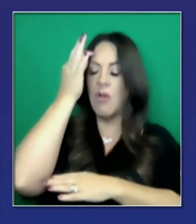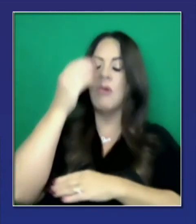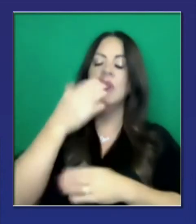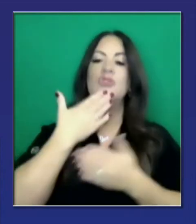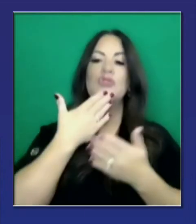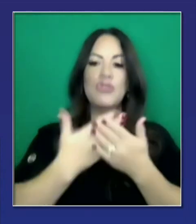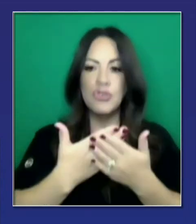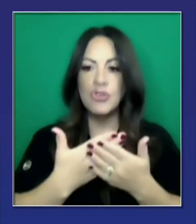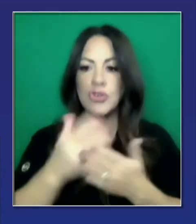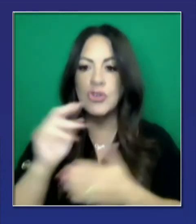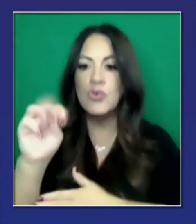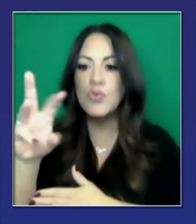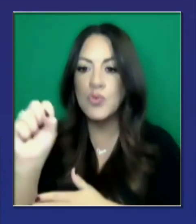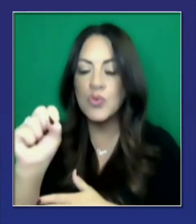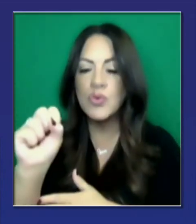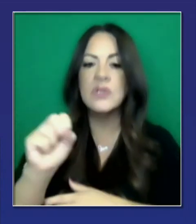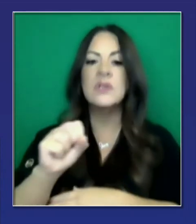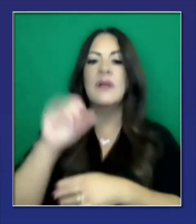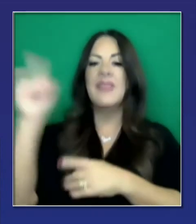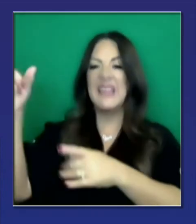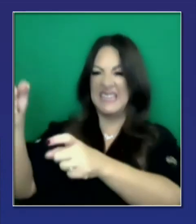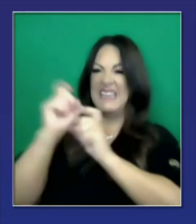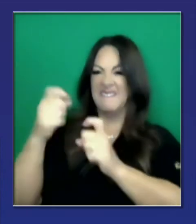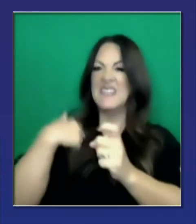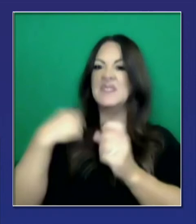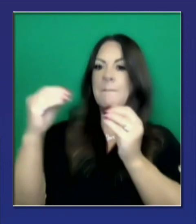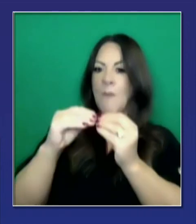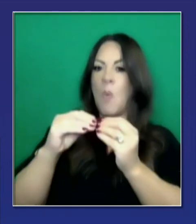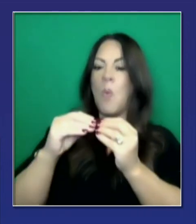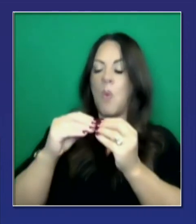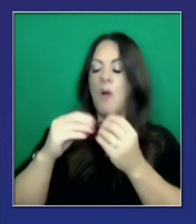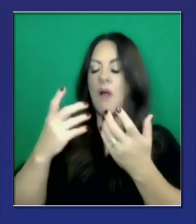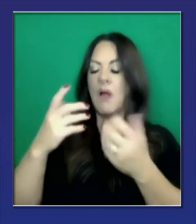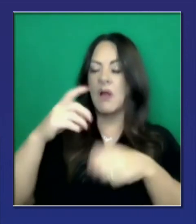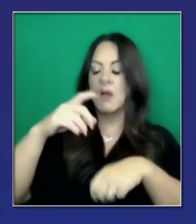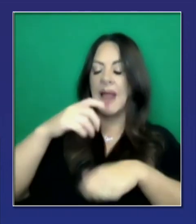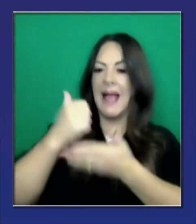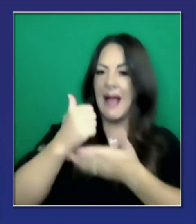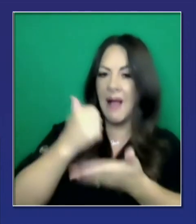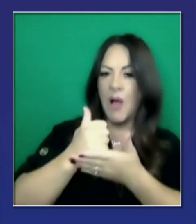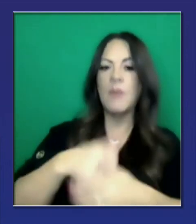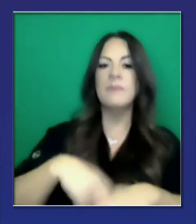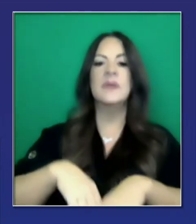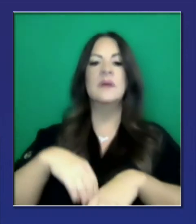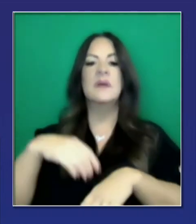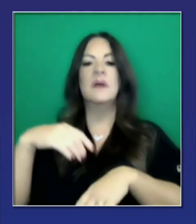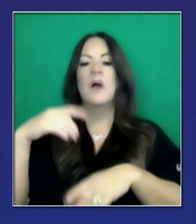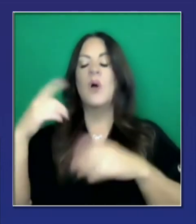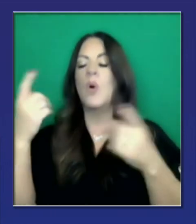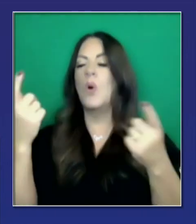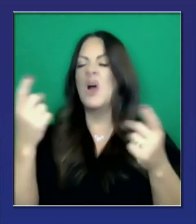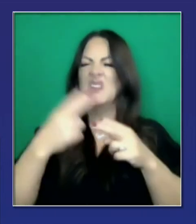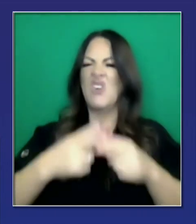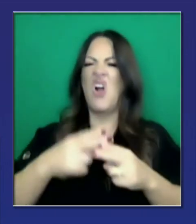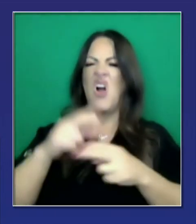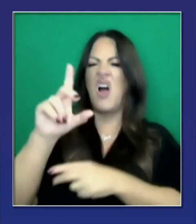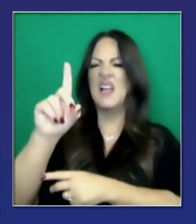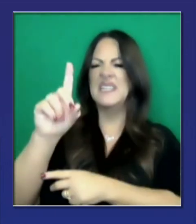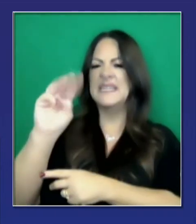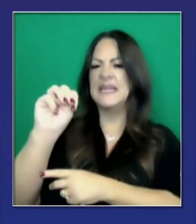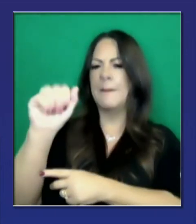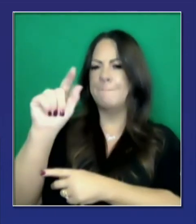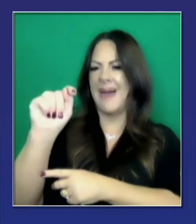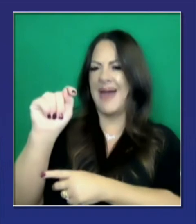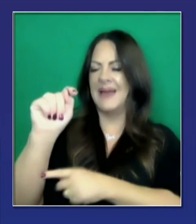the HHS, the DMAT teams. These were, again, looking to be redeployed from Southern California,